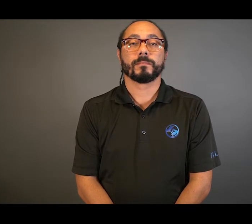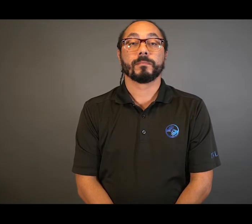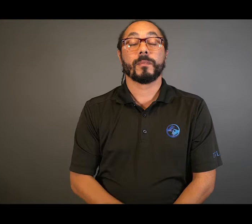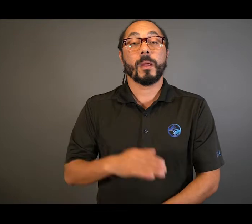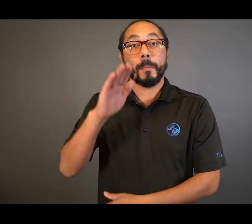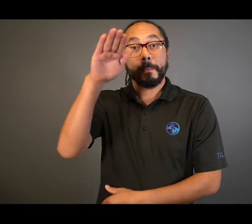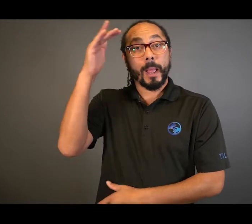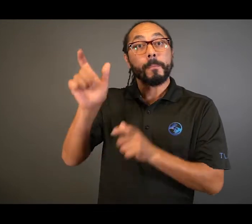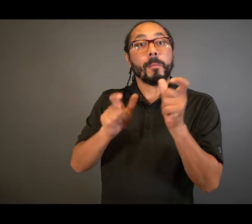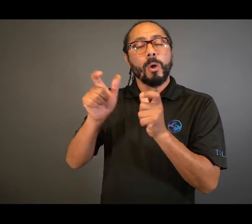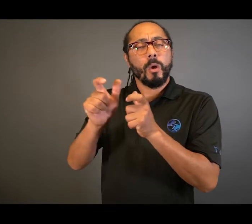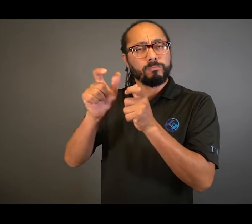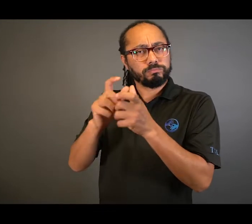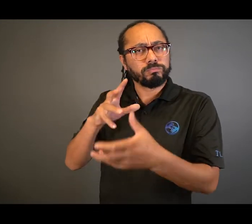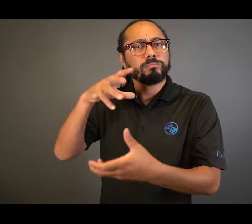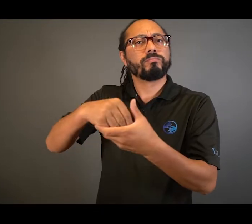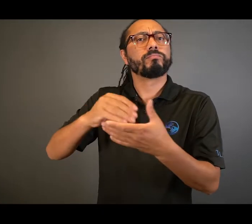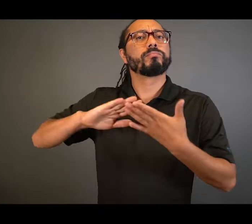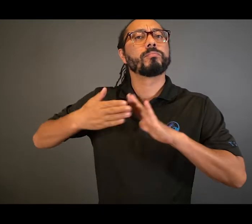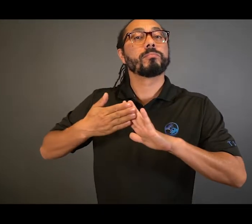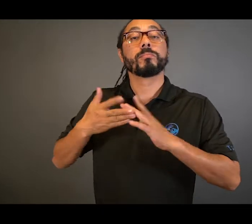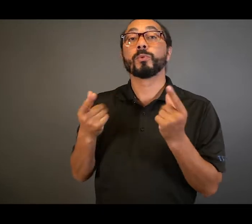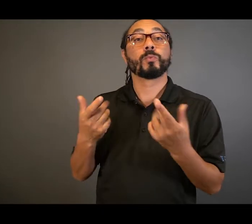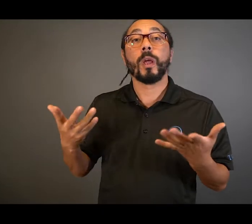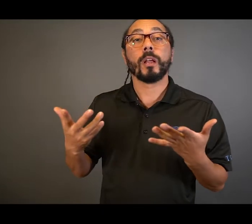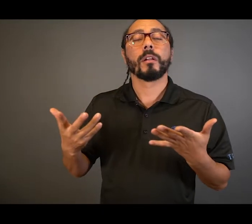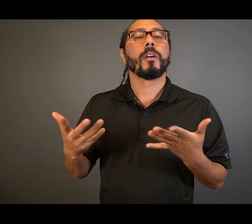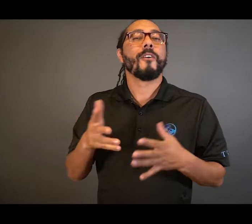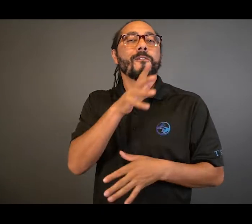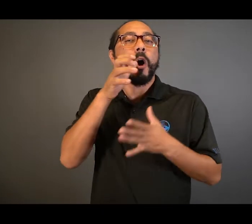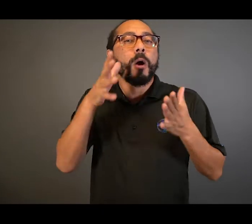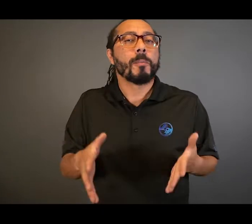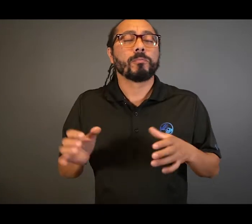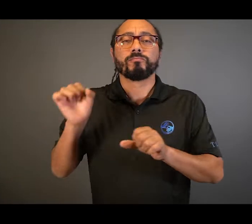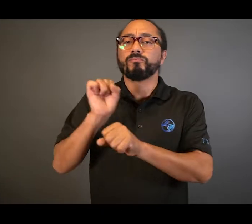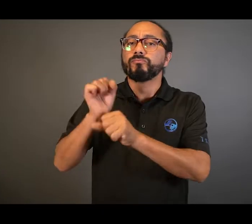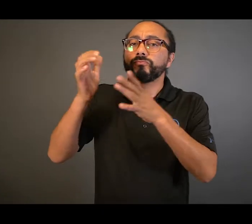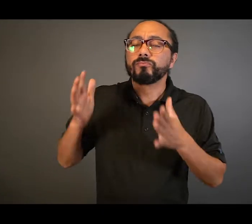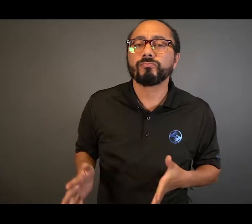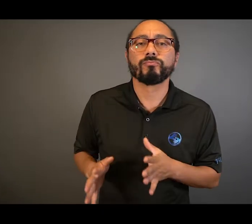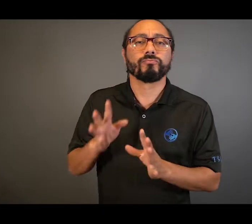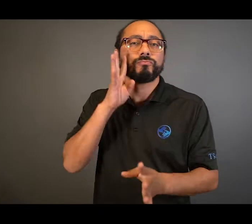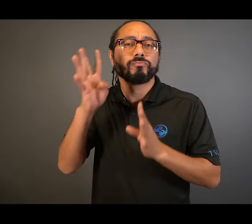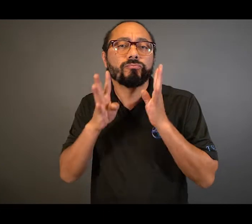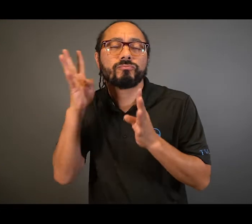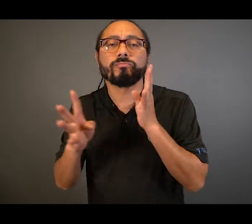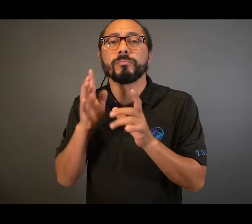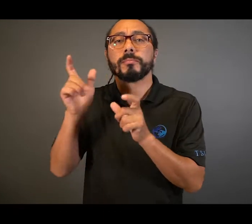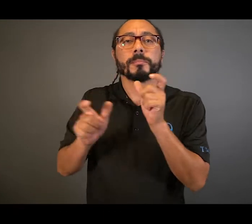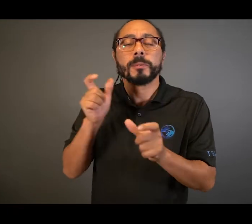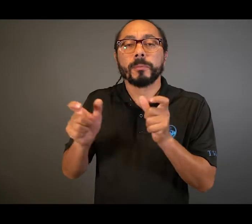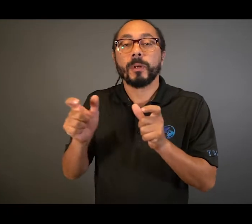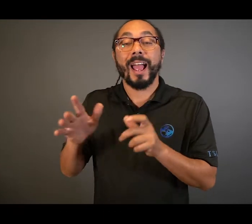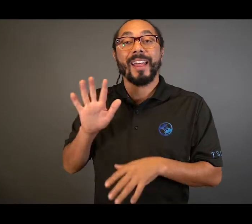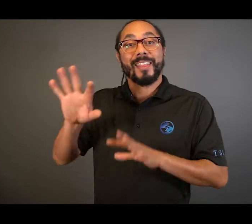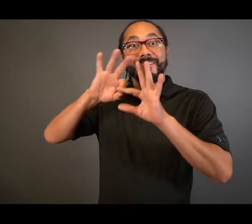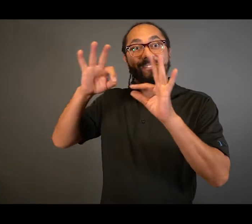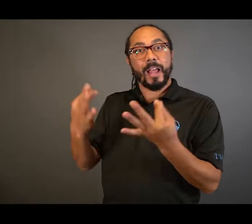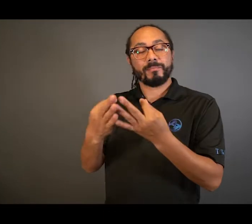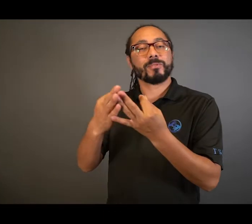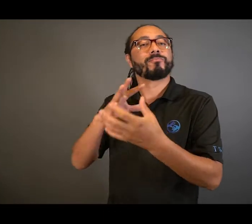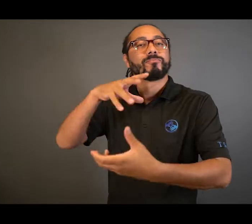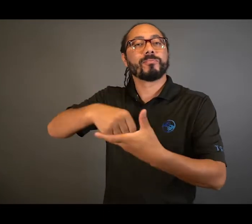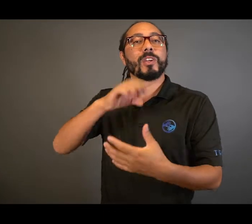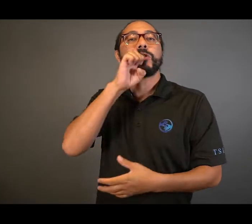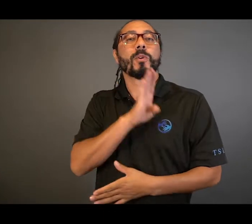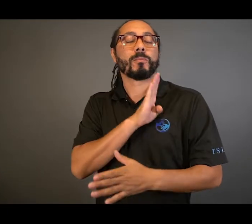Black people were members of the community. They worked as farmers, laborers, and craftspeople, and their families